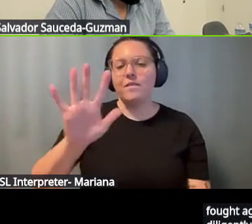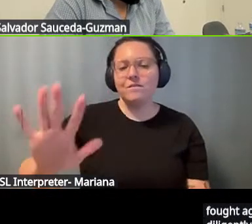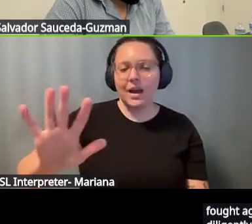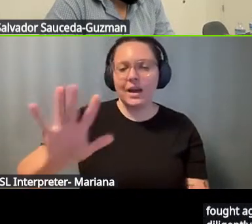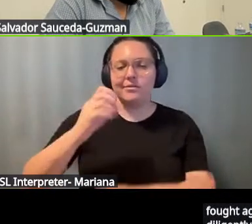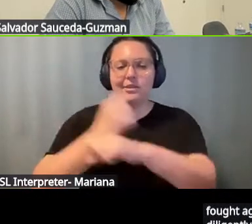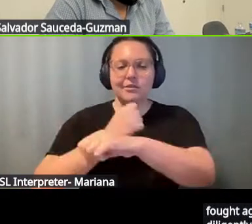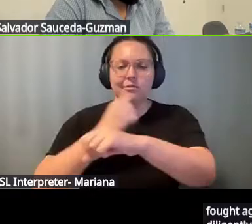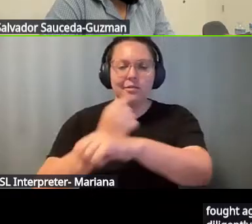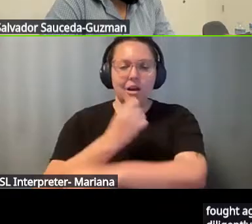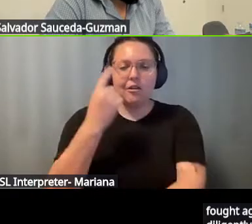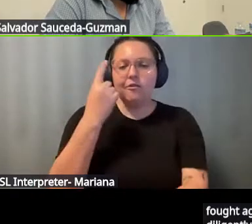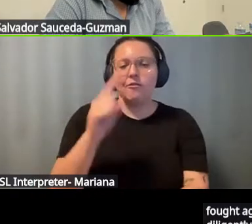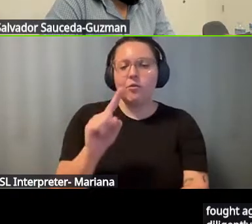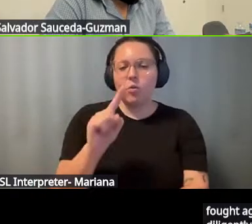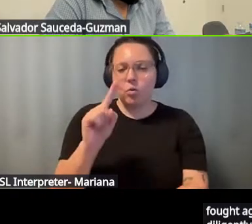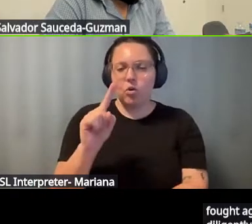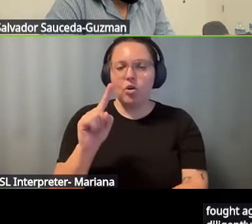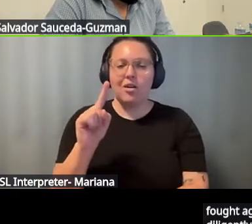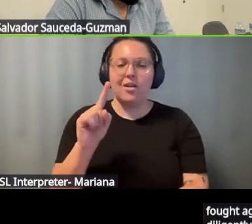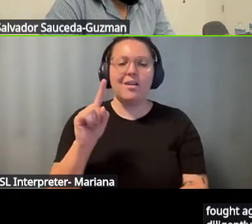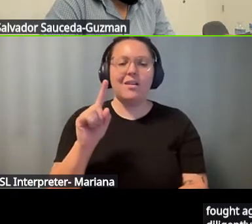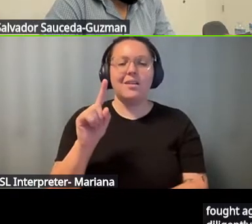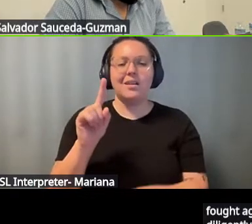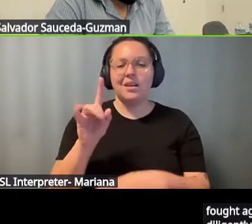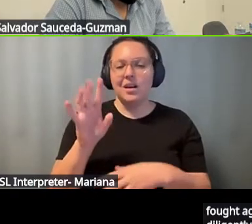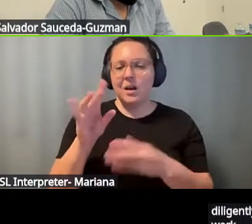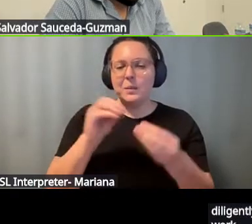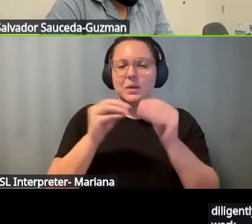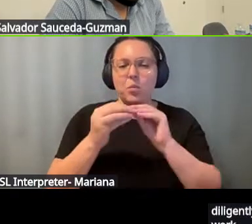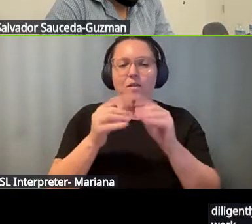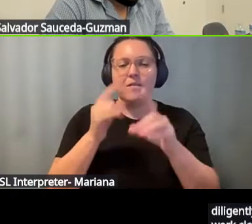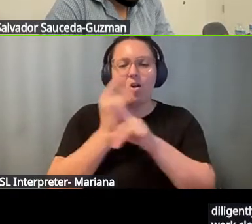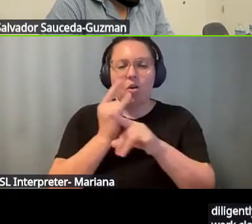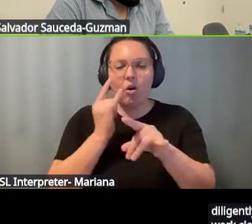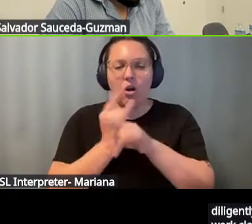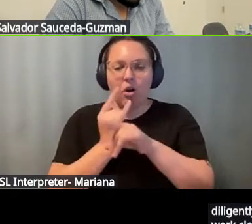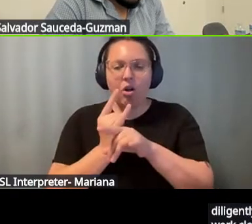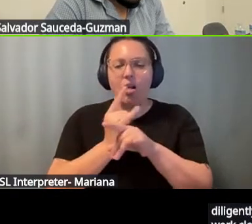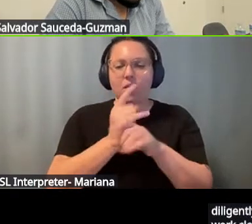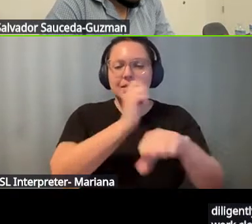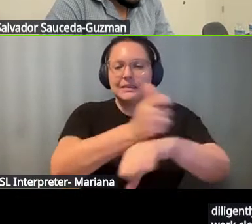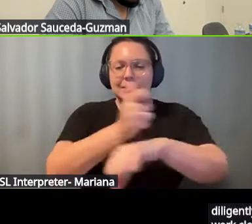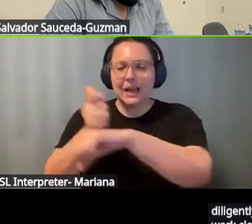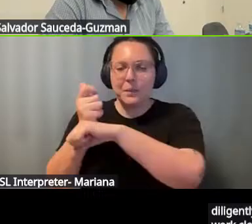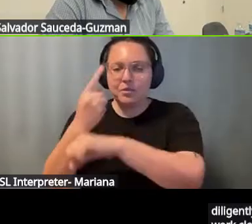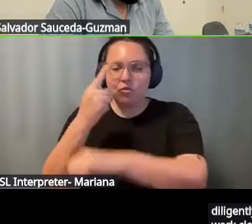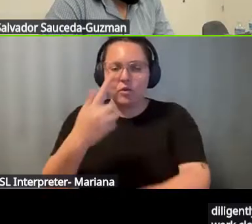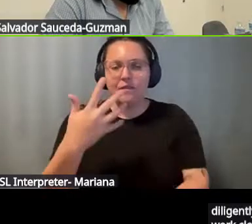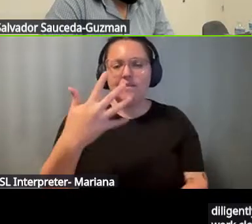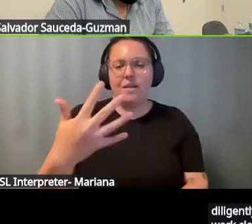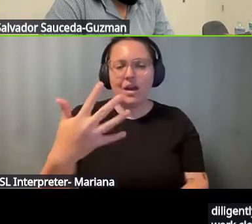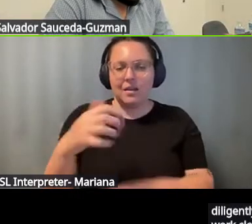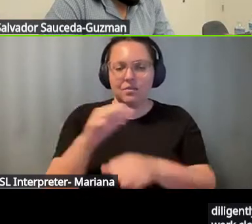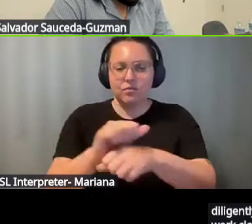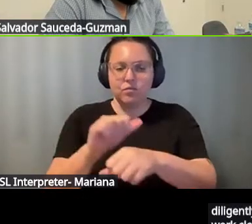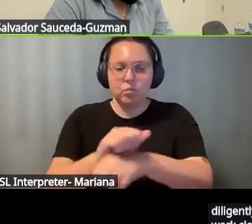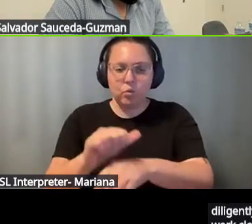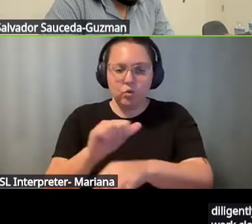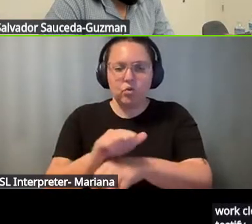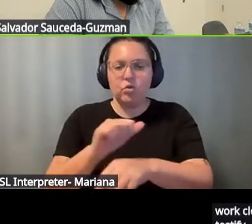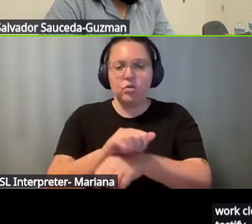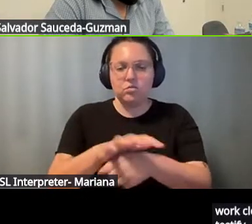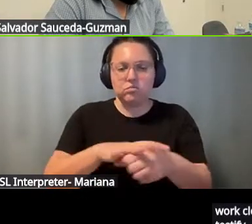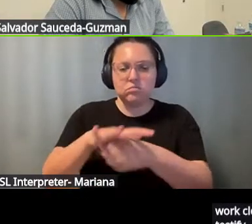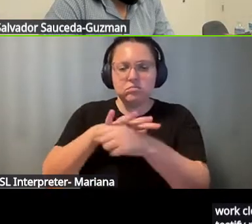point-operated phones for illegal purposes, worked closely with the Public Service Commission and the People's Council, testified numerous